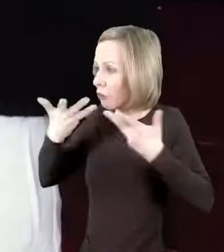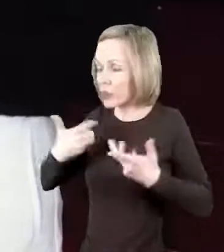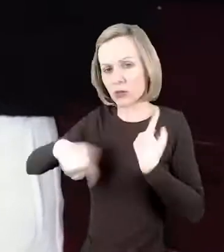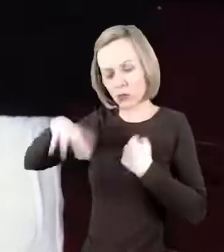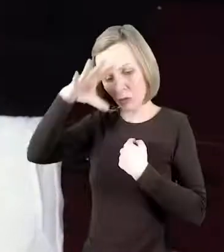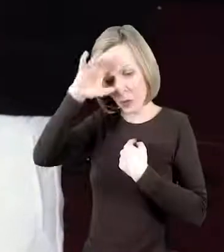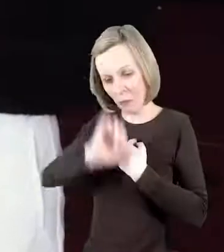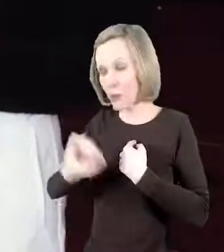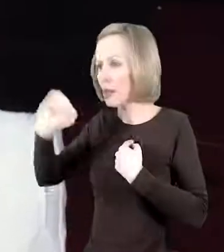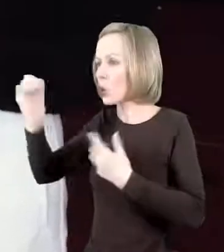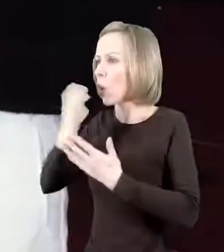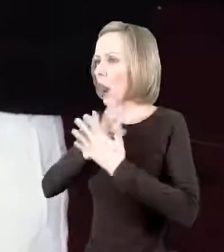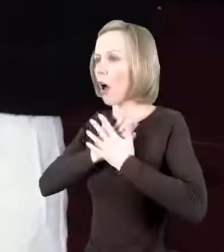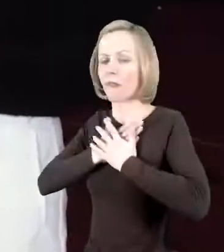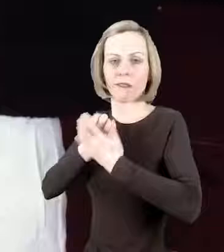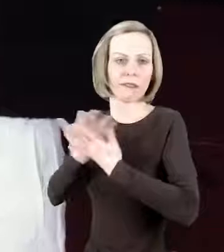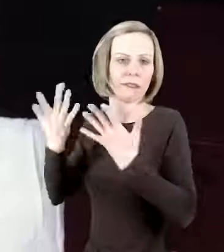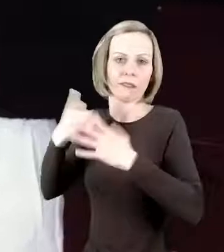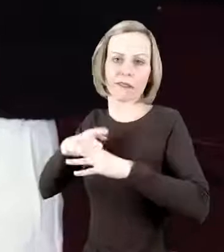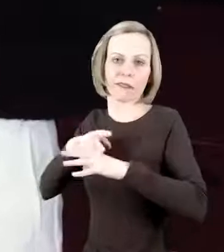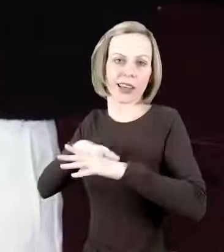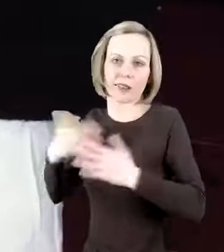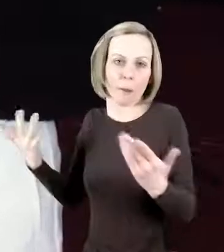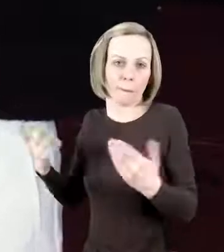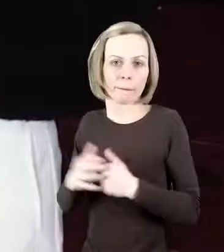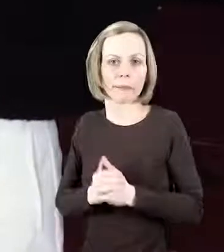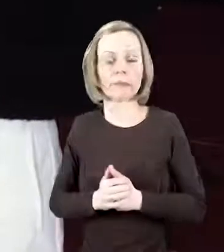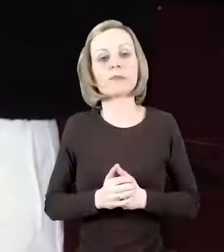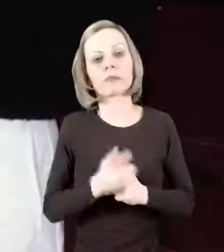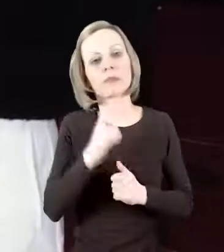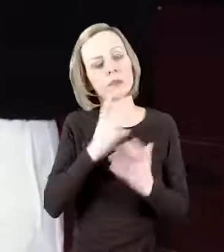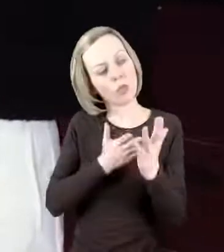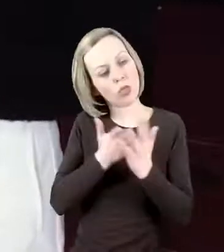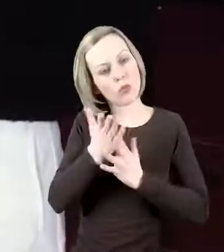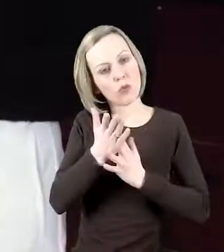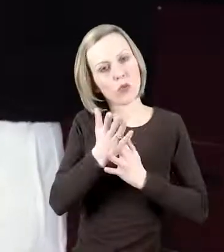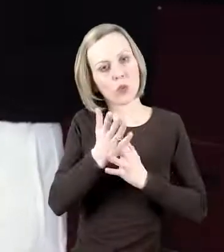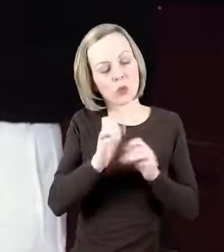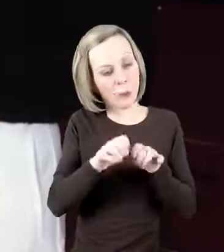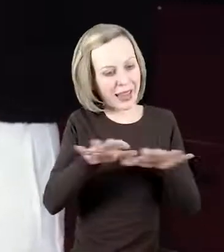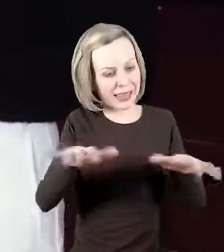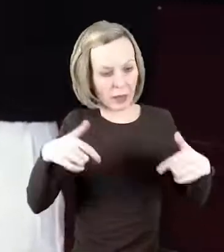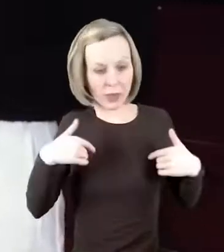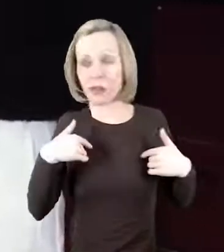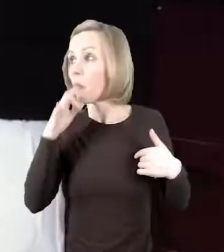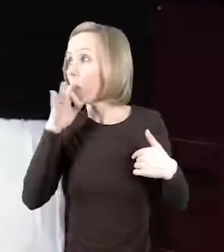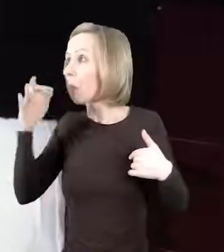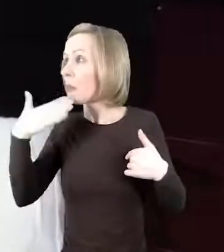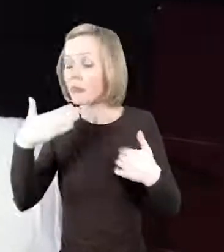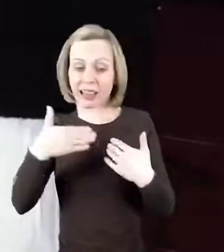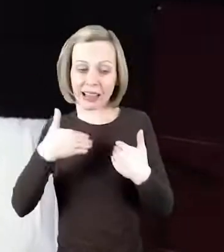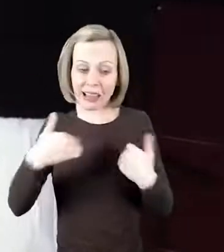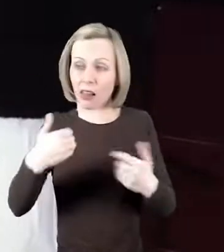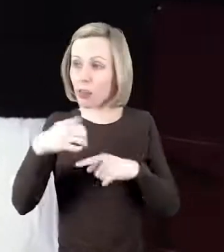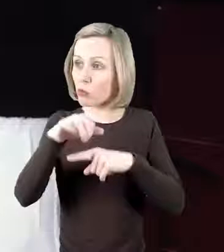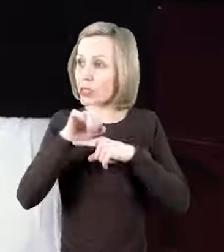us of your unconditional love. As we continue to navigate the global pandemic, we ask for your healing and